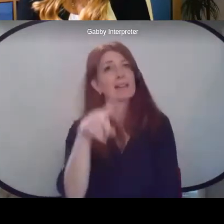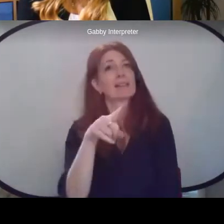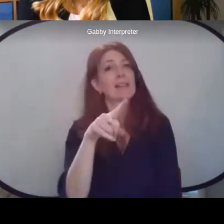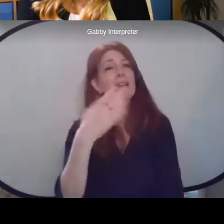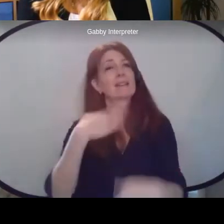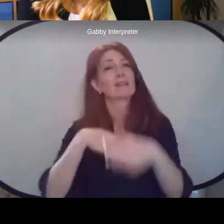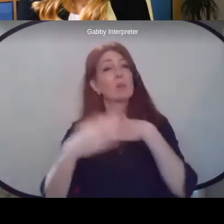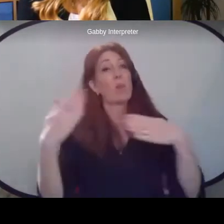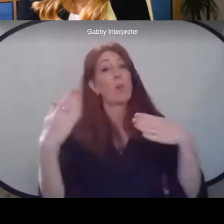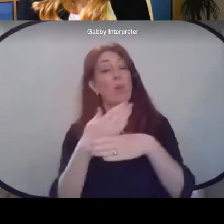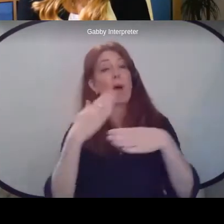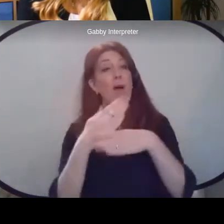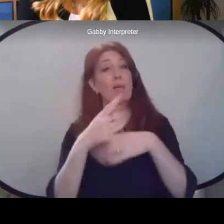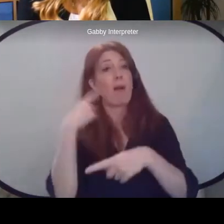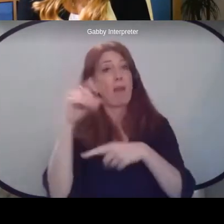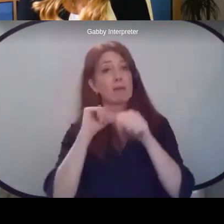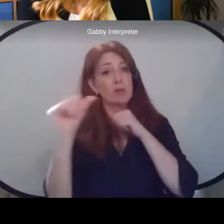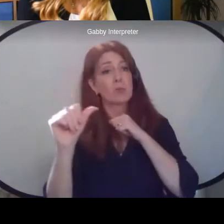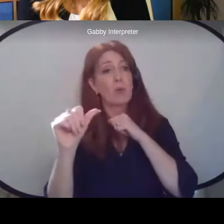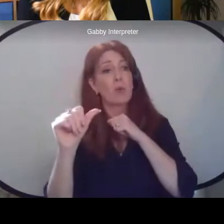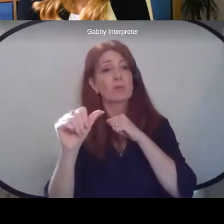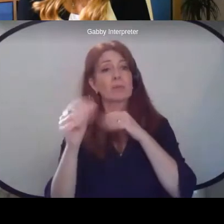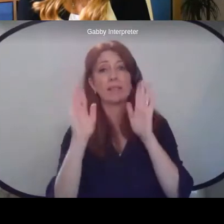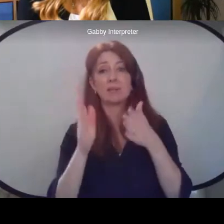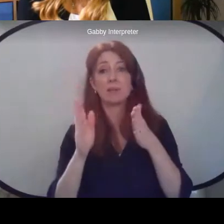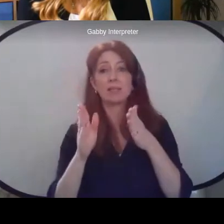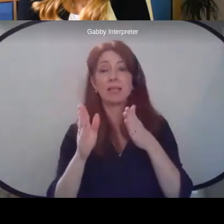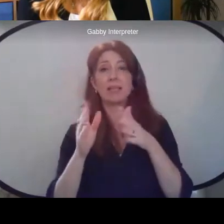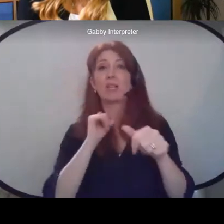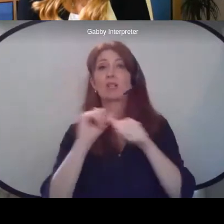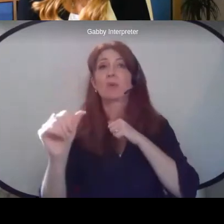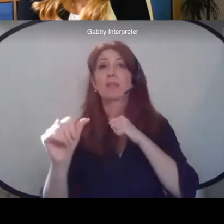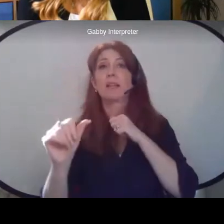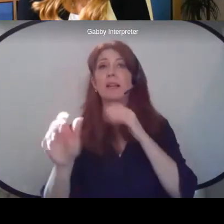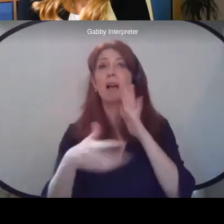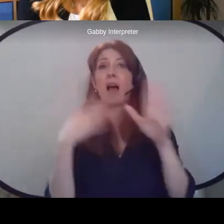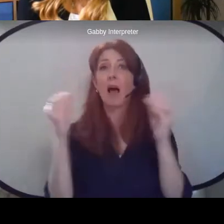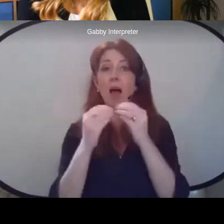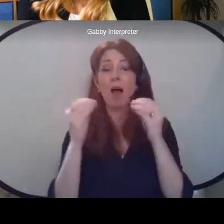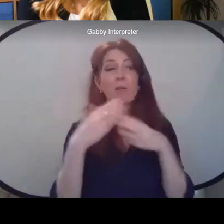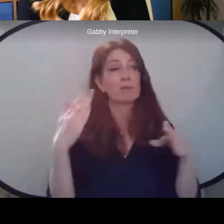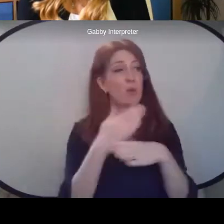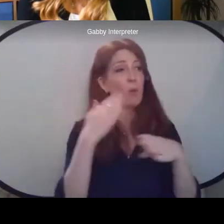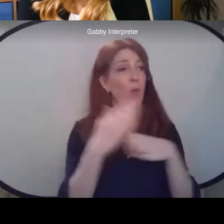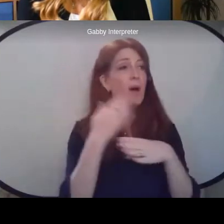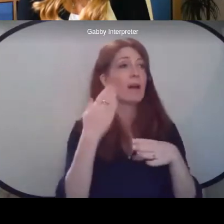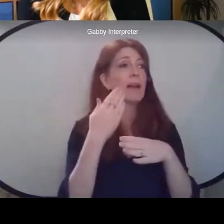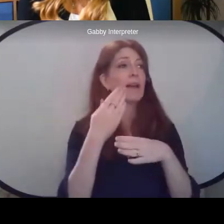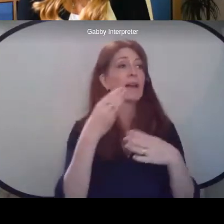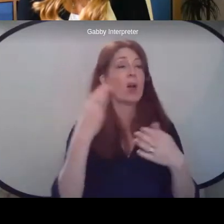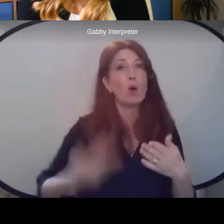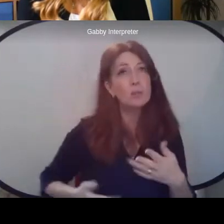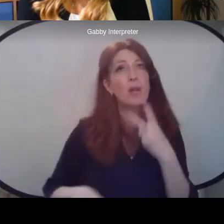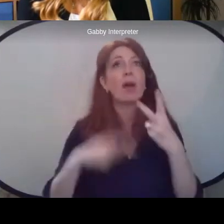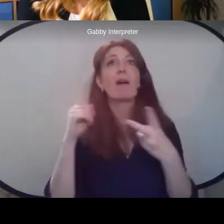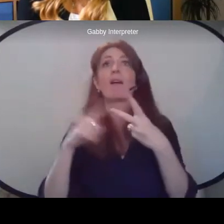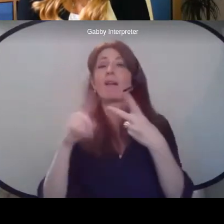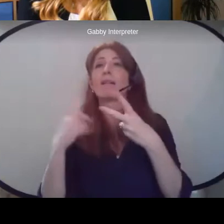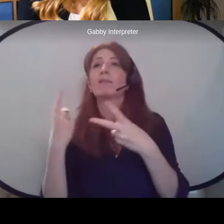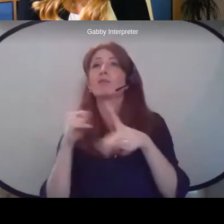we do at London Sport, and in particular through SportTech Hub, which is fostering innovation, working with startups, working entrepreneurs, trying to bring them